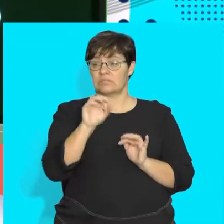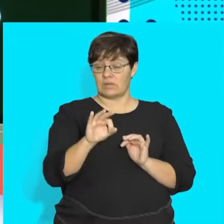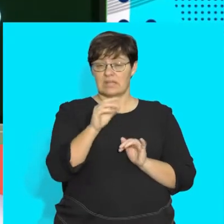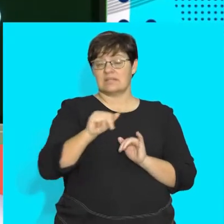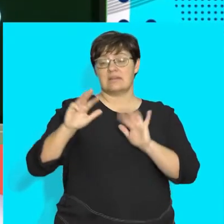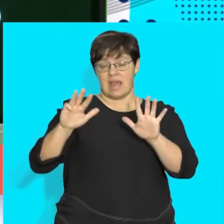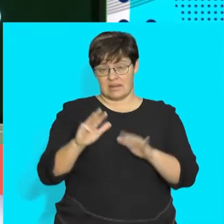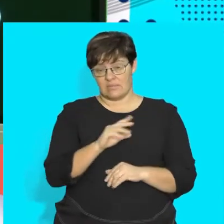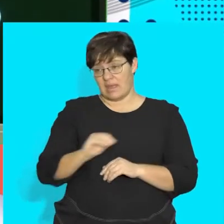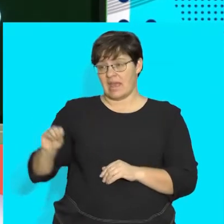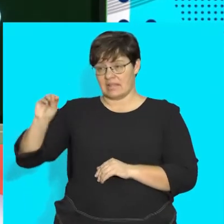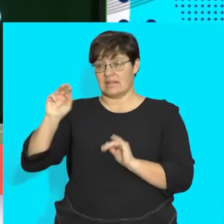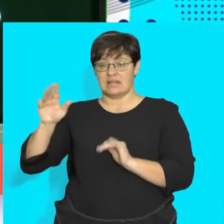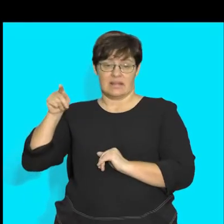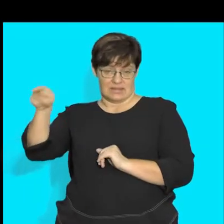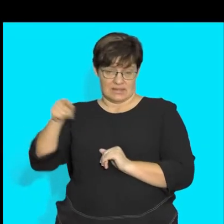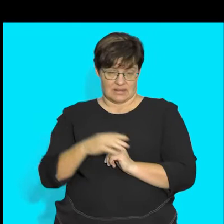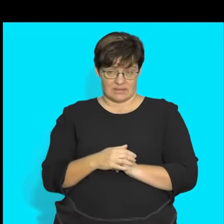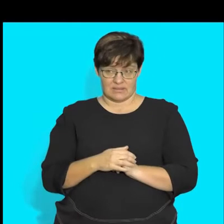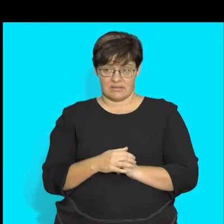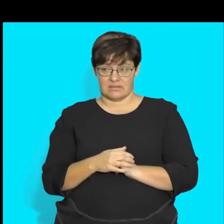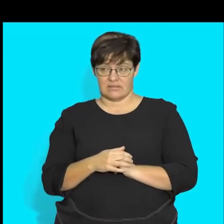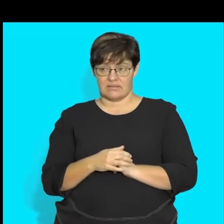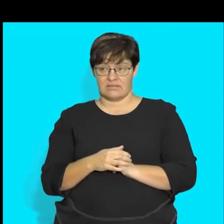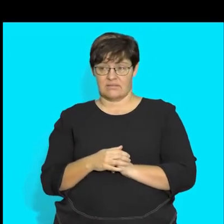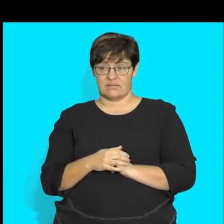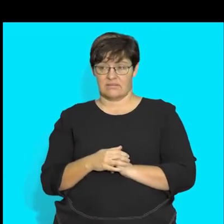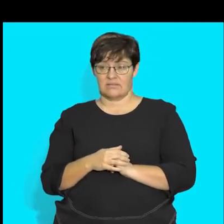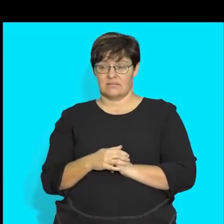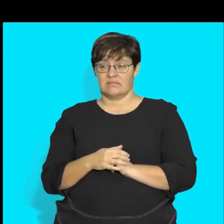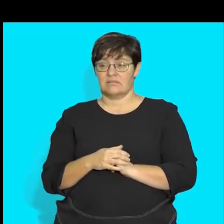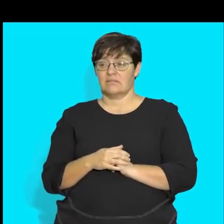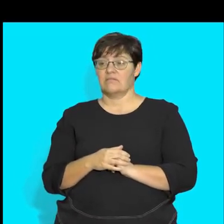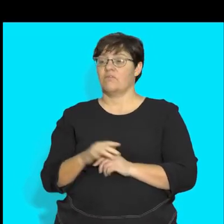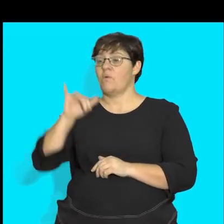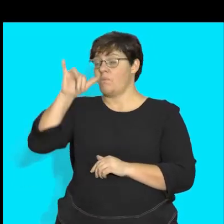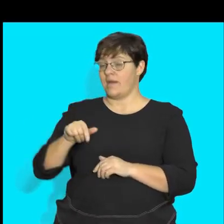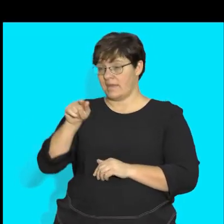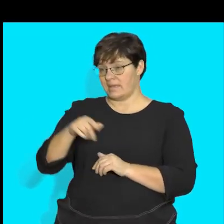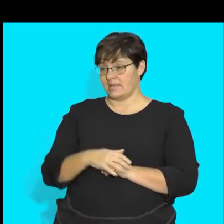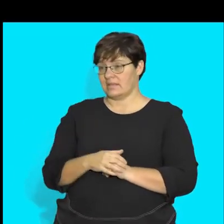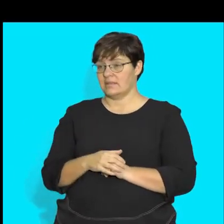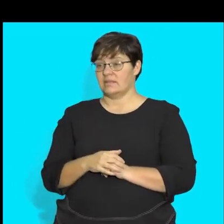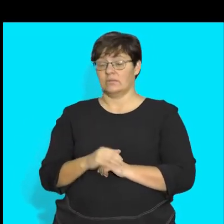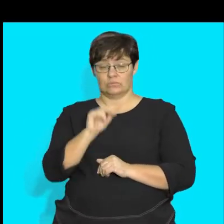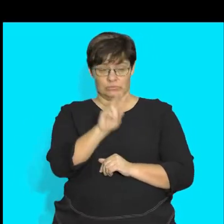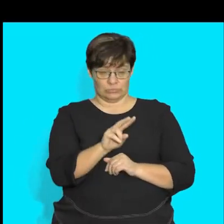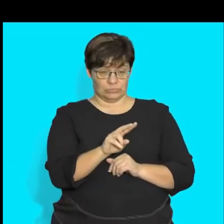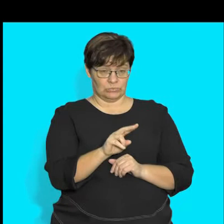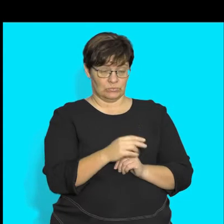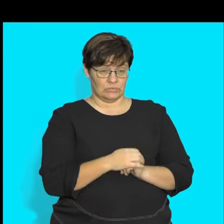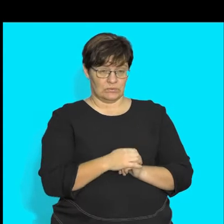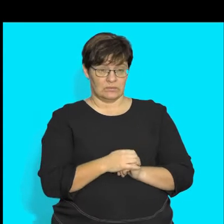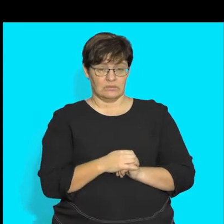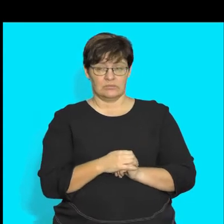3. 3 squared is 9. And so I'm going to have to add that 9 on both sides. Then for the y, I'm